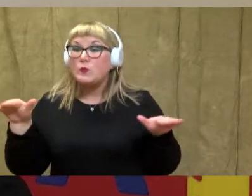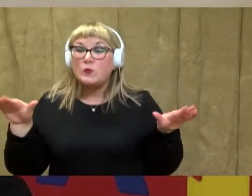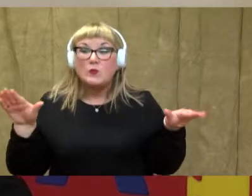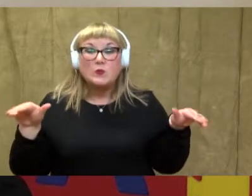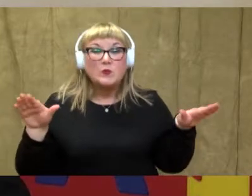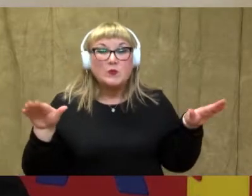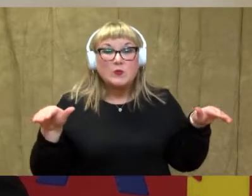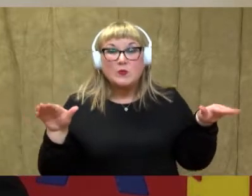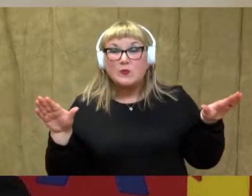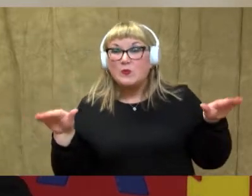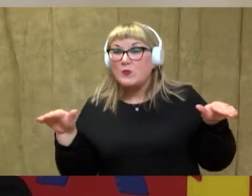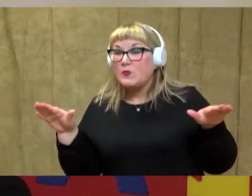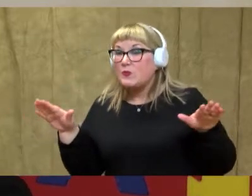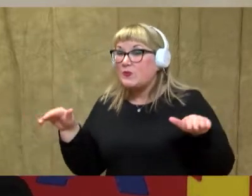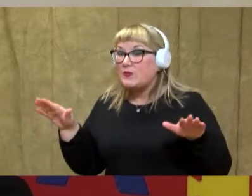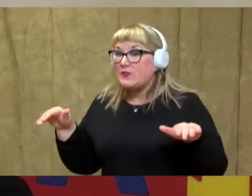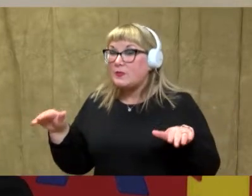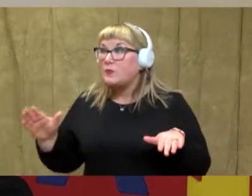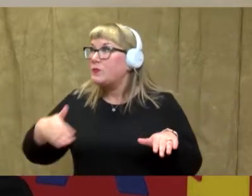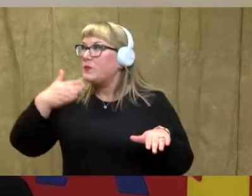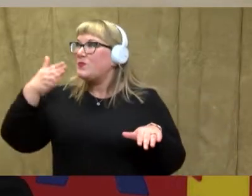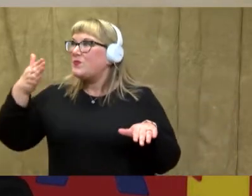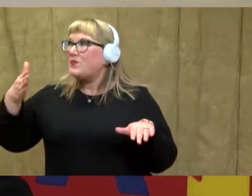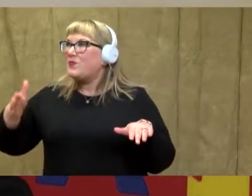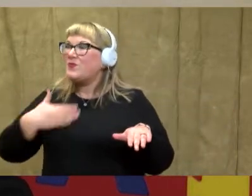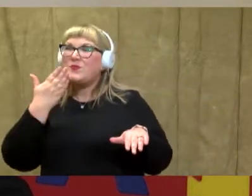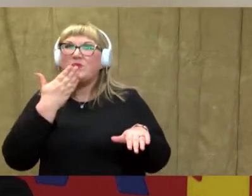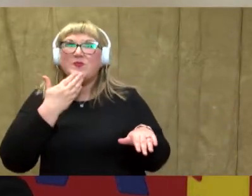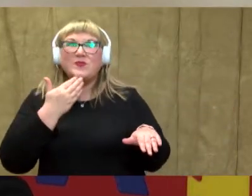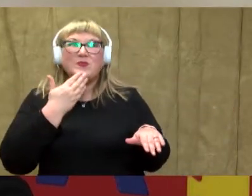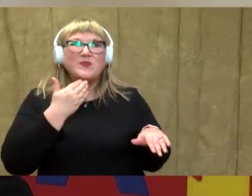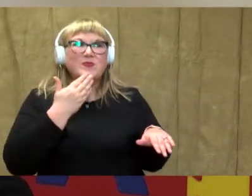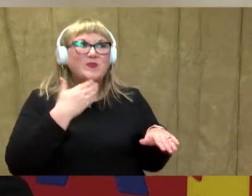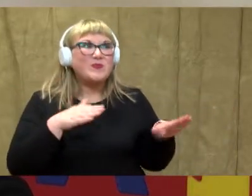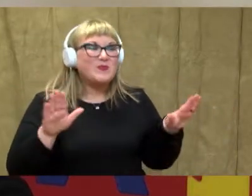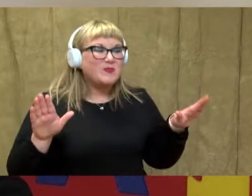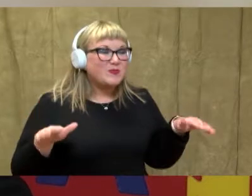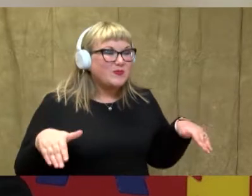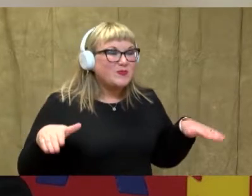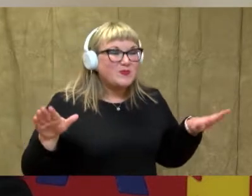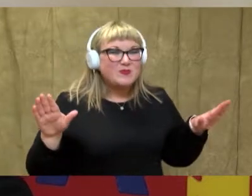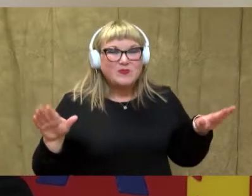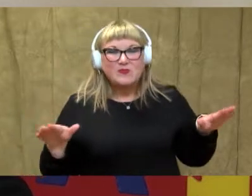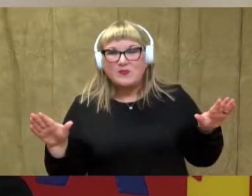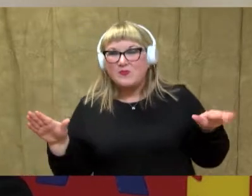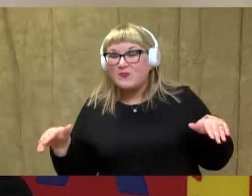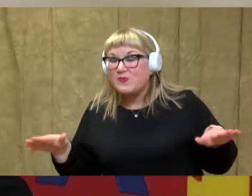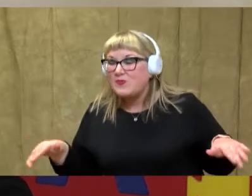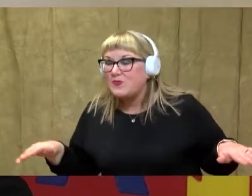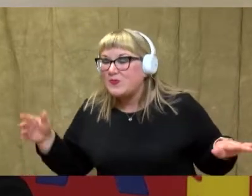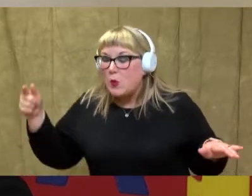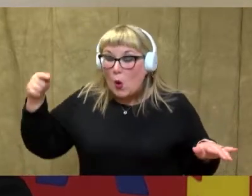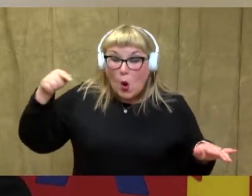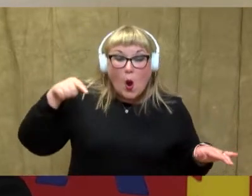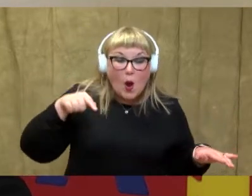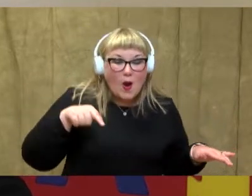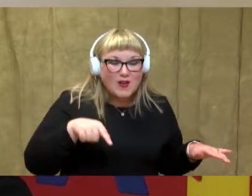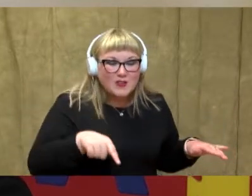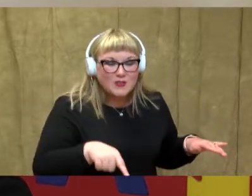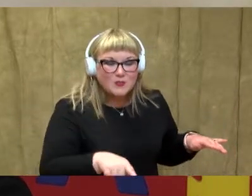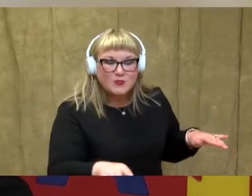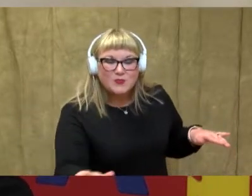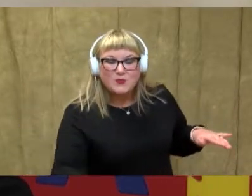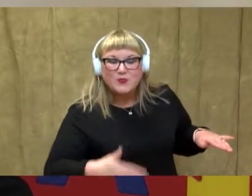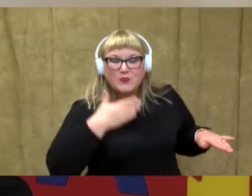They catch a whiff of something sweet. They follow that fragrant scent of